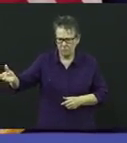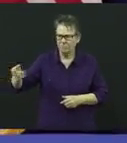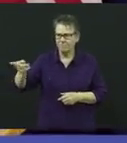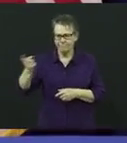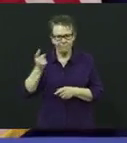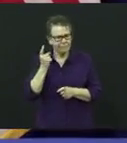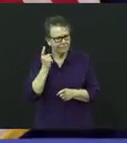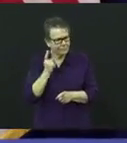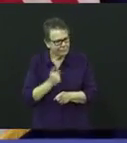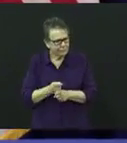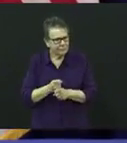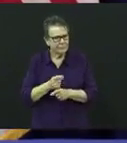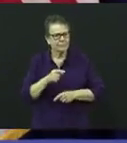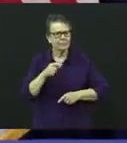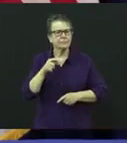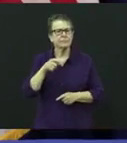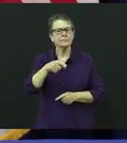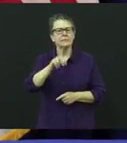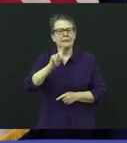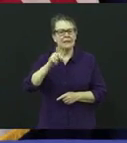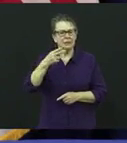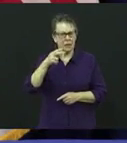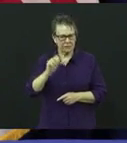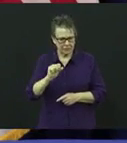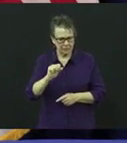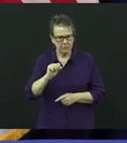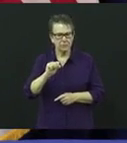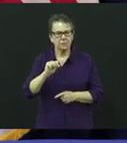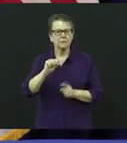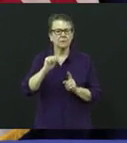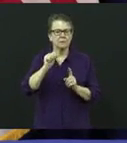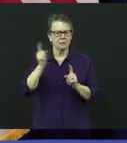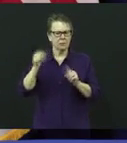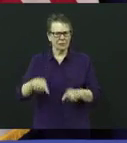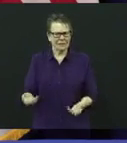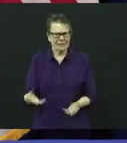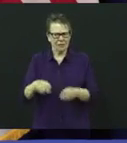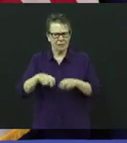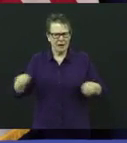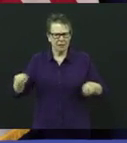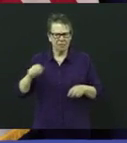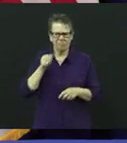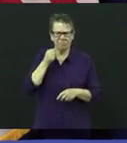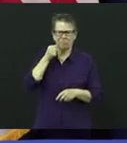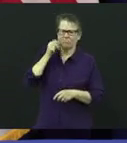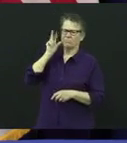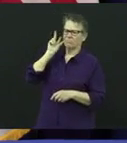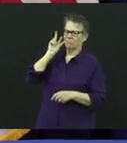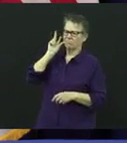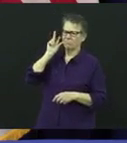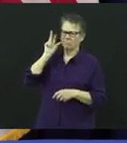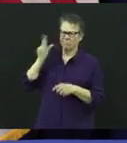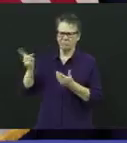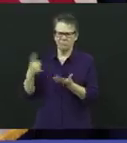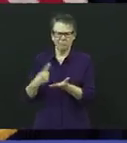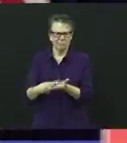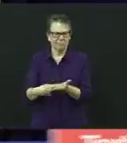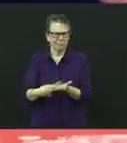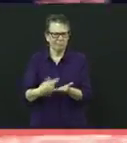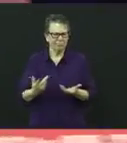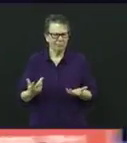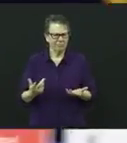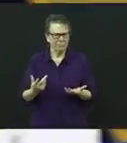you help me just connect and get Carol to go through? Well, offline, we'll give you some of the things you said. Pat, any comments on homelessness in particular? I've been